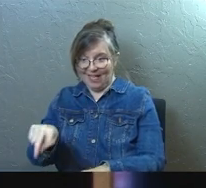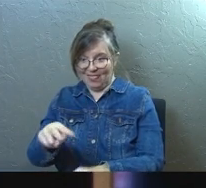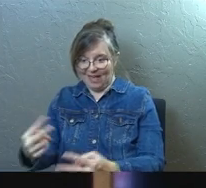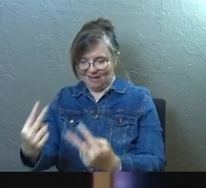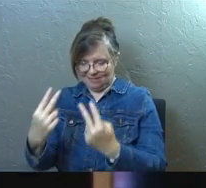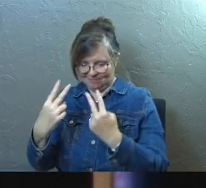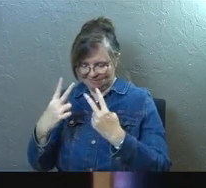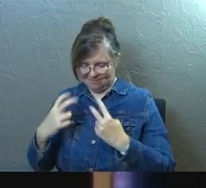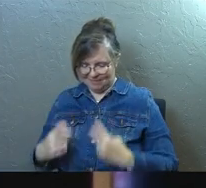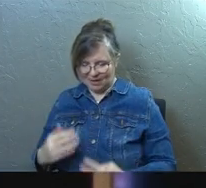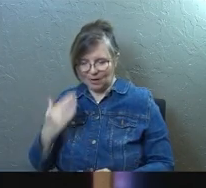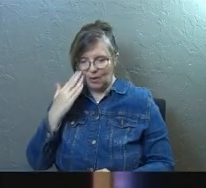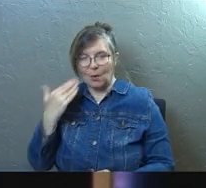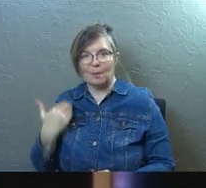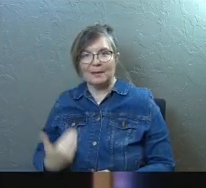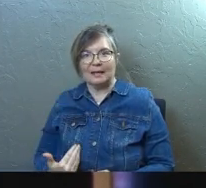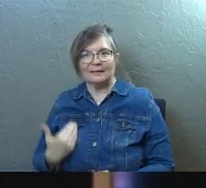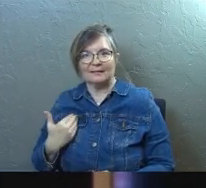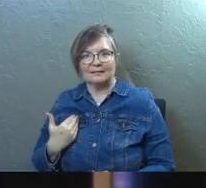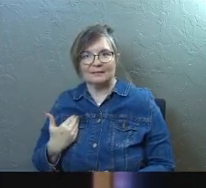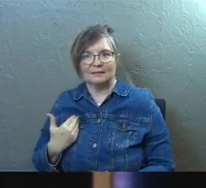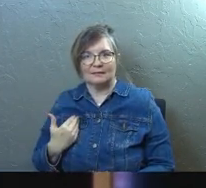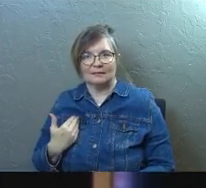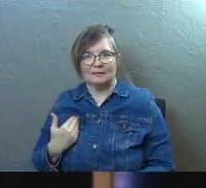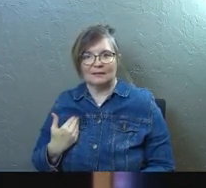me. He knows the sheep.